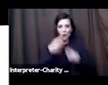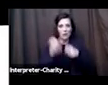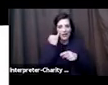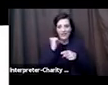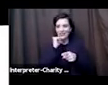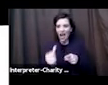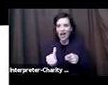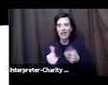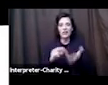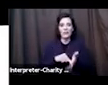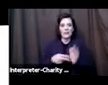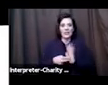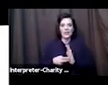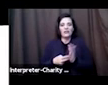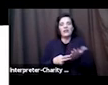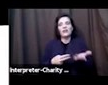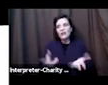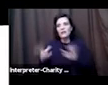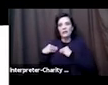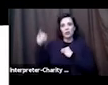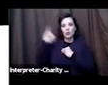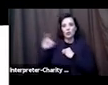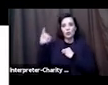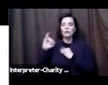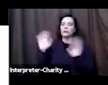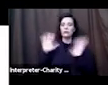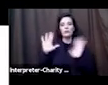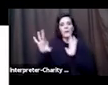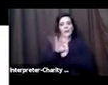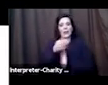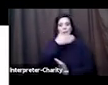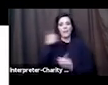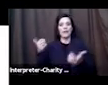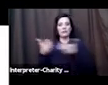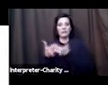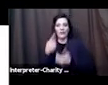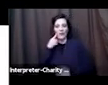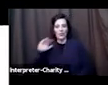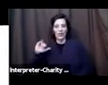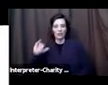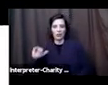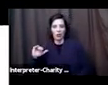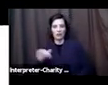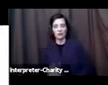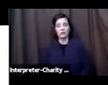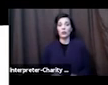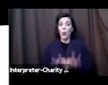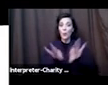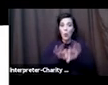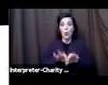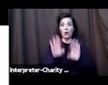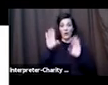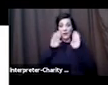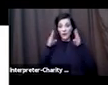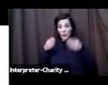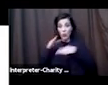want to just go because that's going to be the easier route. We want to pick the best option for the child. So big takeaways, we do want to focus on this